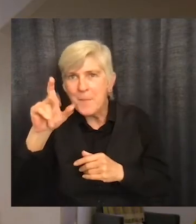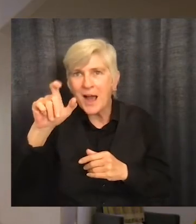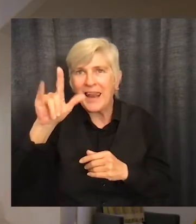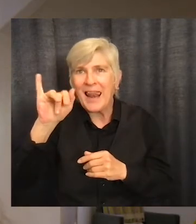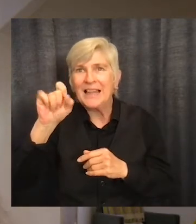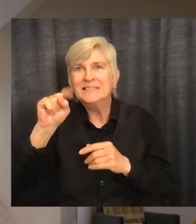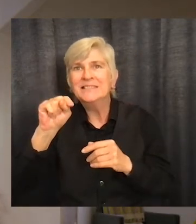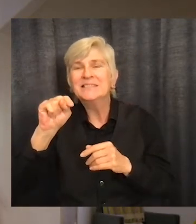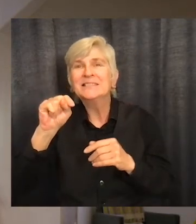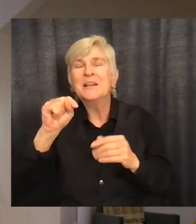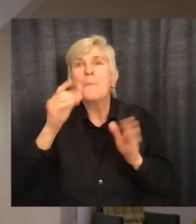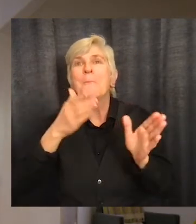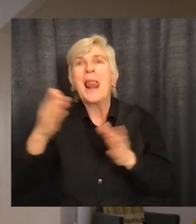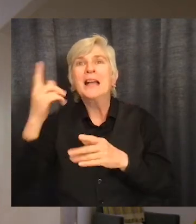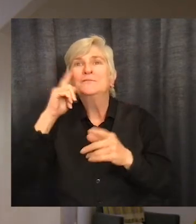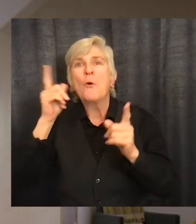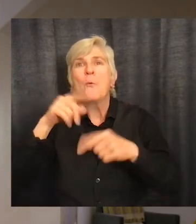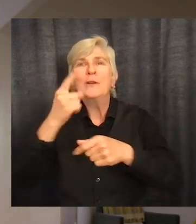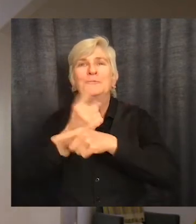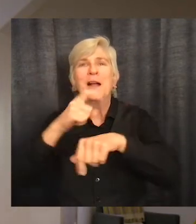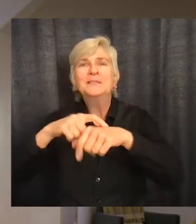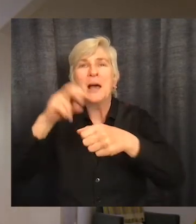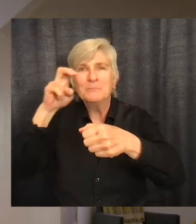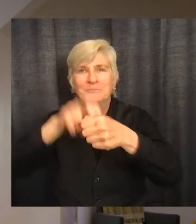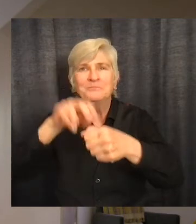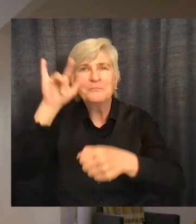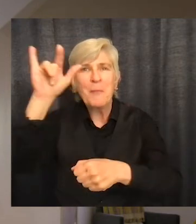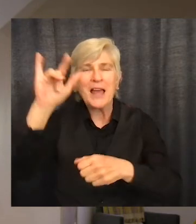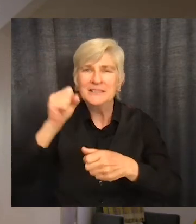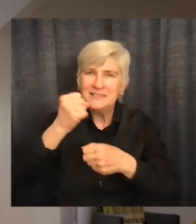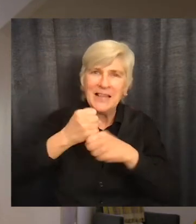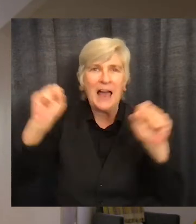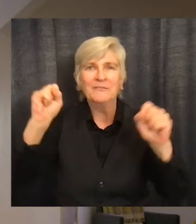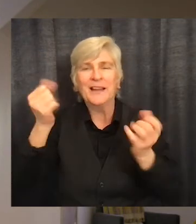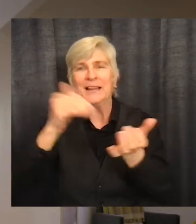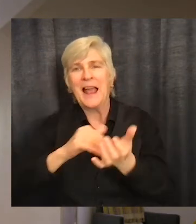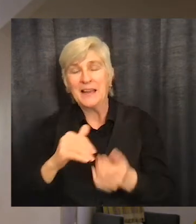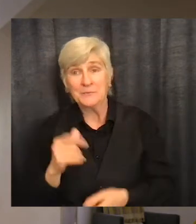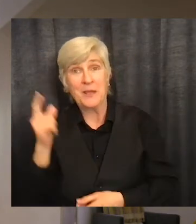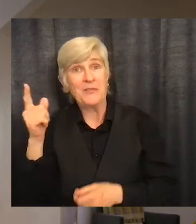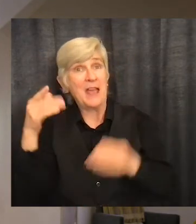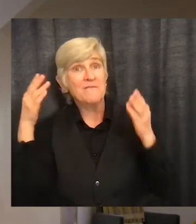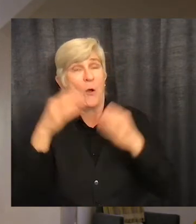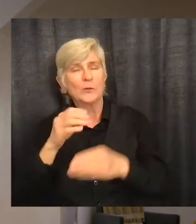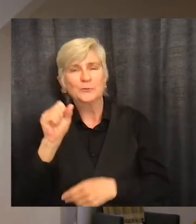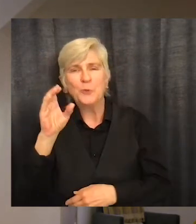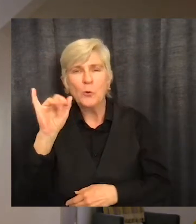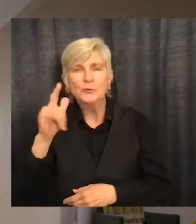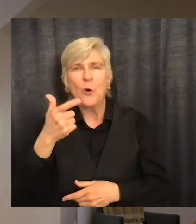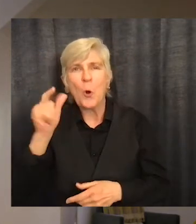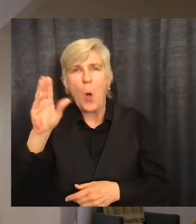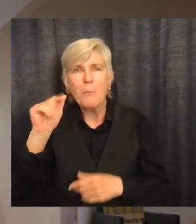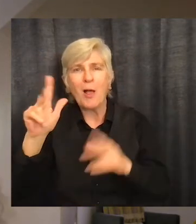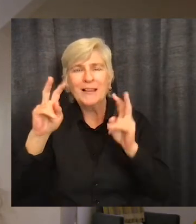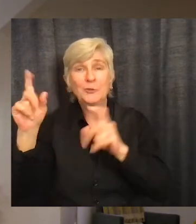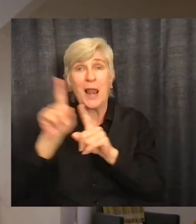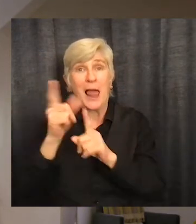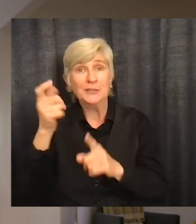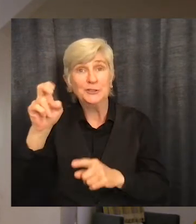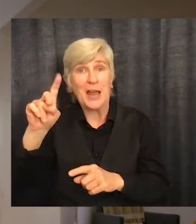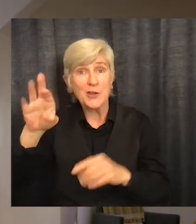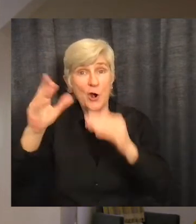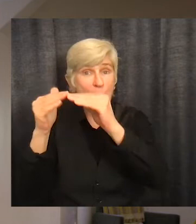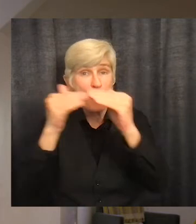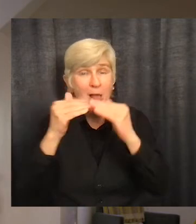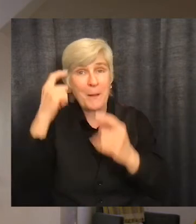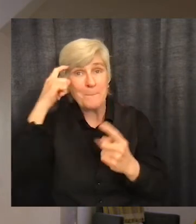to plan their bucket list trips for when it's safe to board a plane. And they're not just thinking about their own futures. They're focused on social and